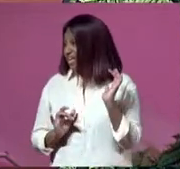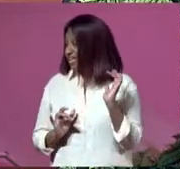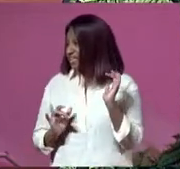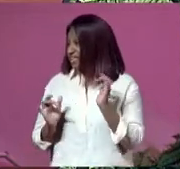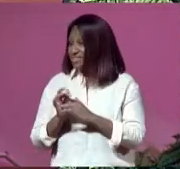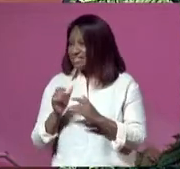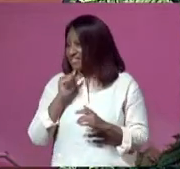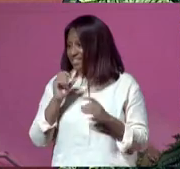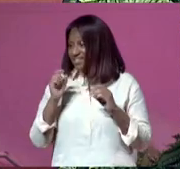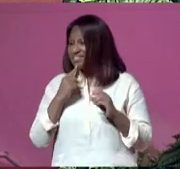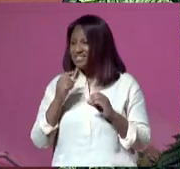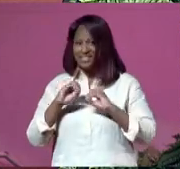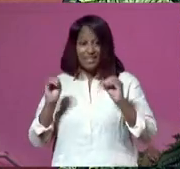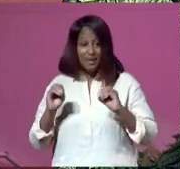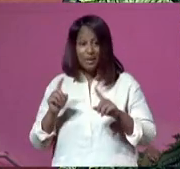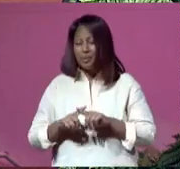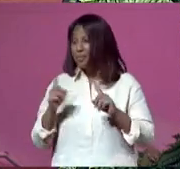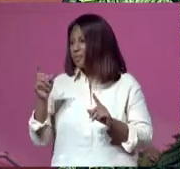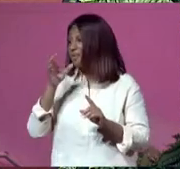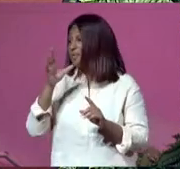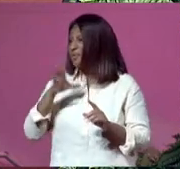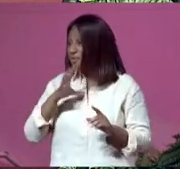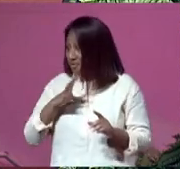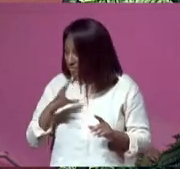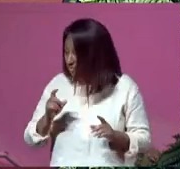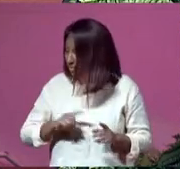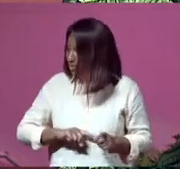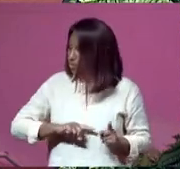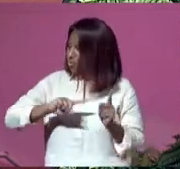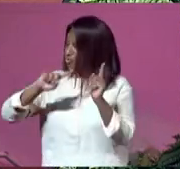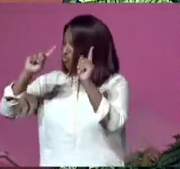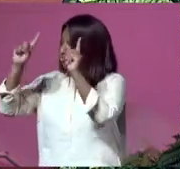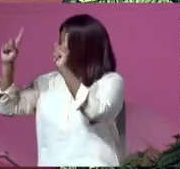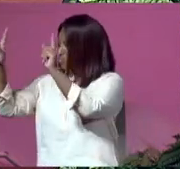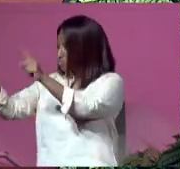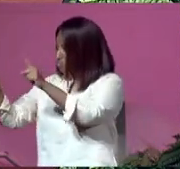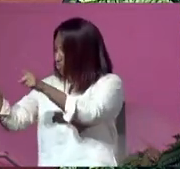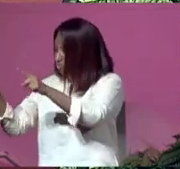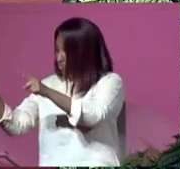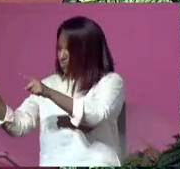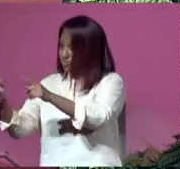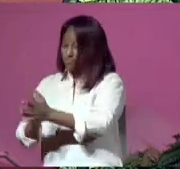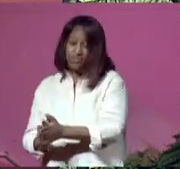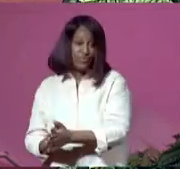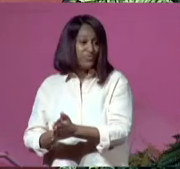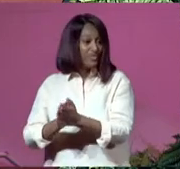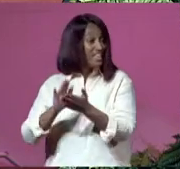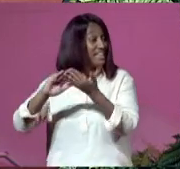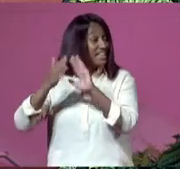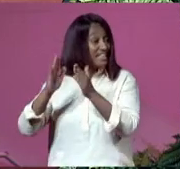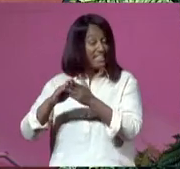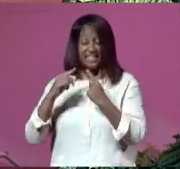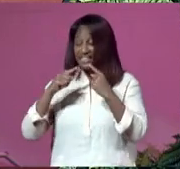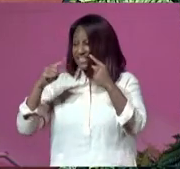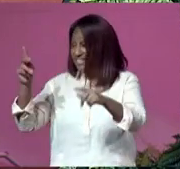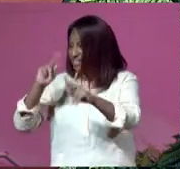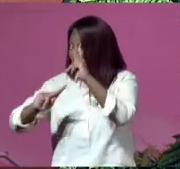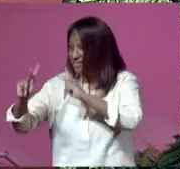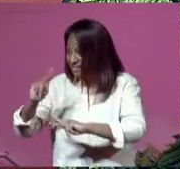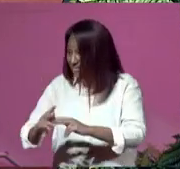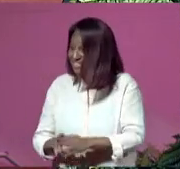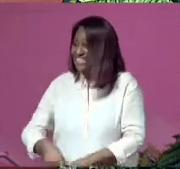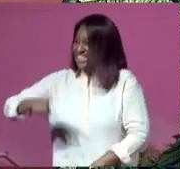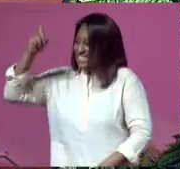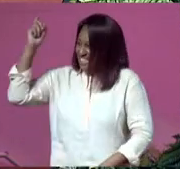does it because of what the talk did for her and in her. Because when Jesus has changed your life and when he